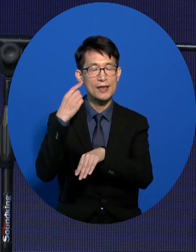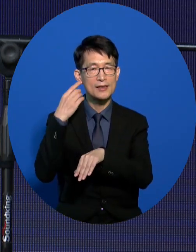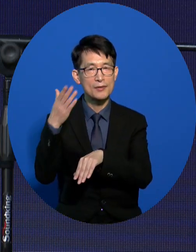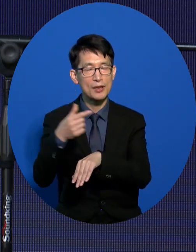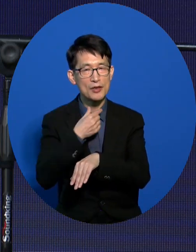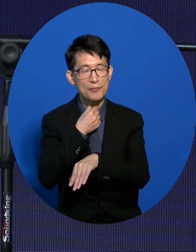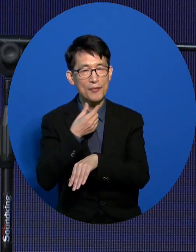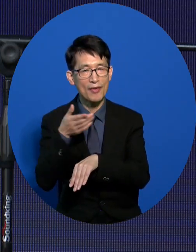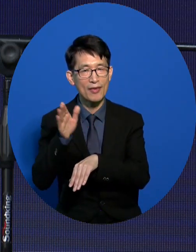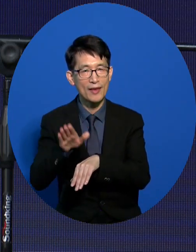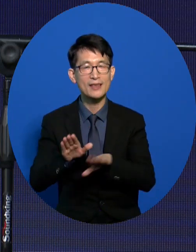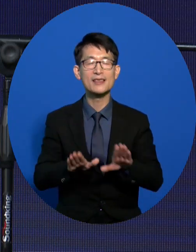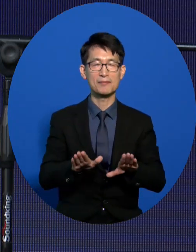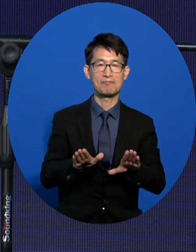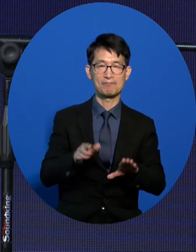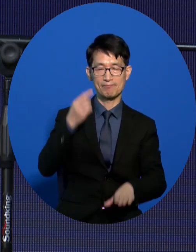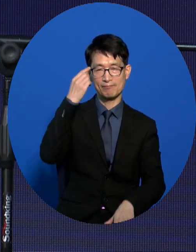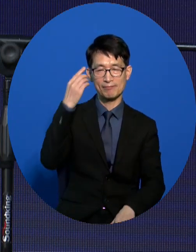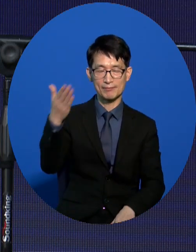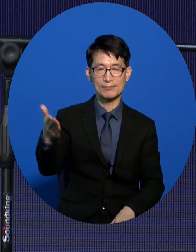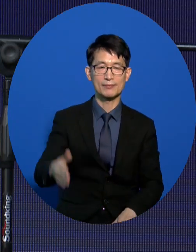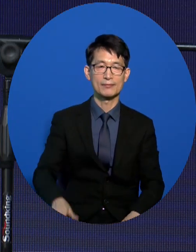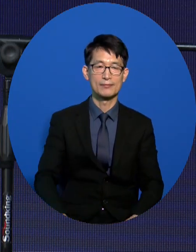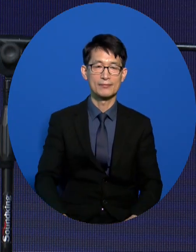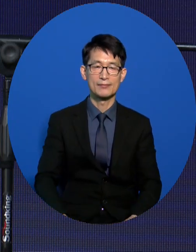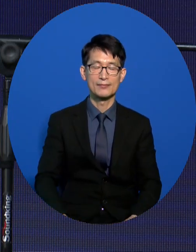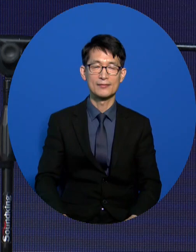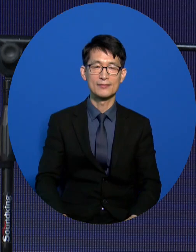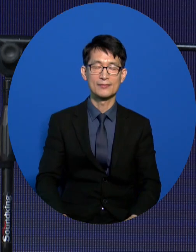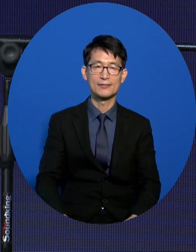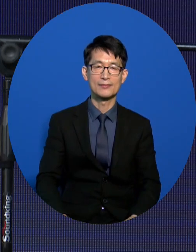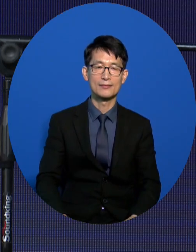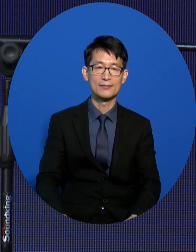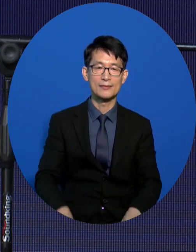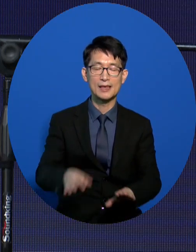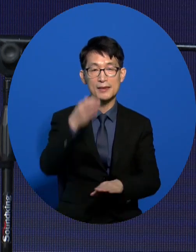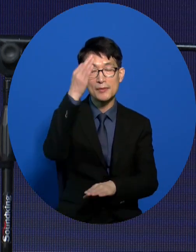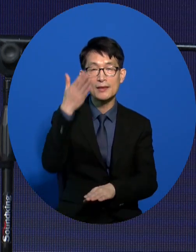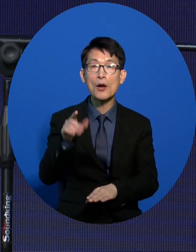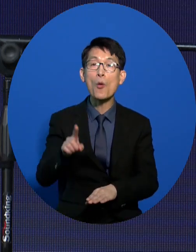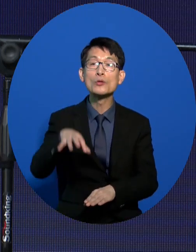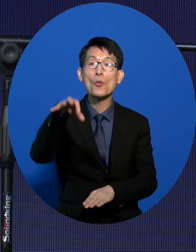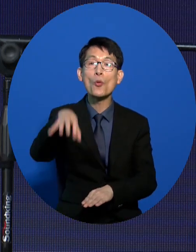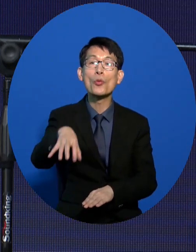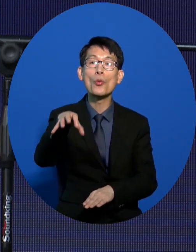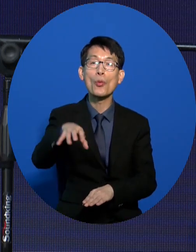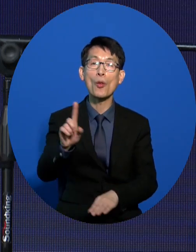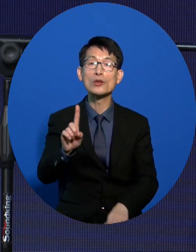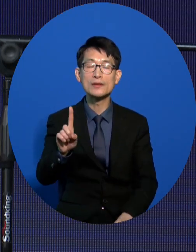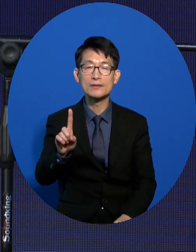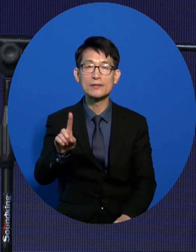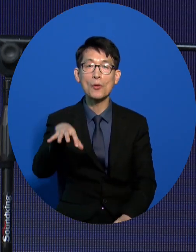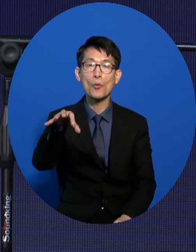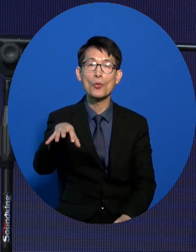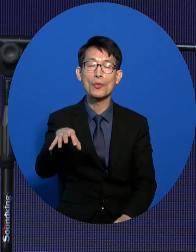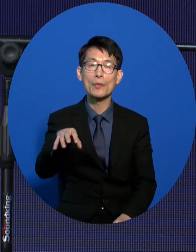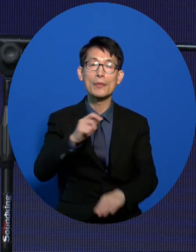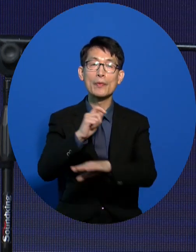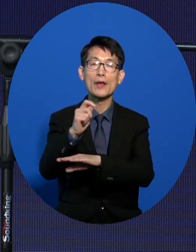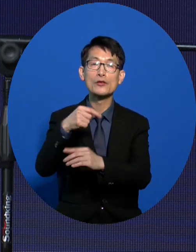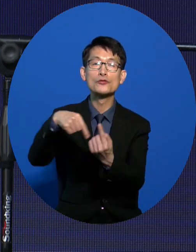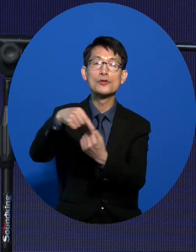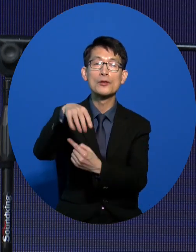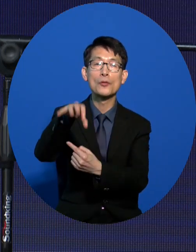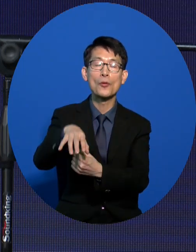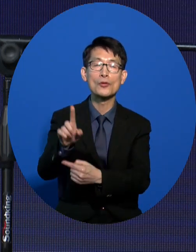I wanted to ask you a question separately, but maybe I can take this opportunity to ask you this question. Now, where are